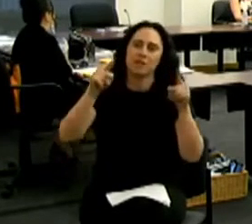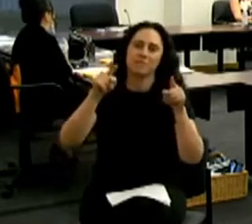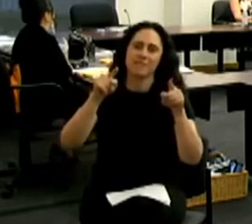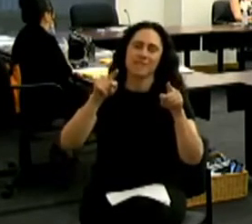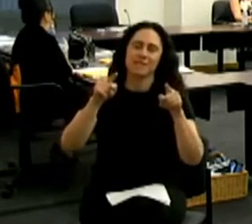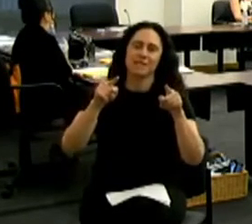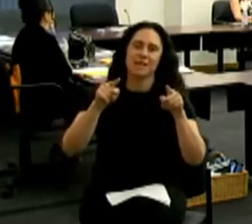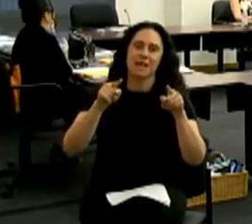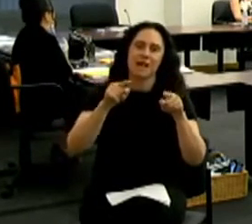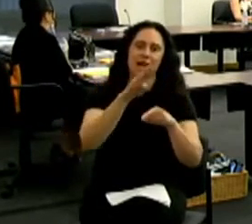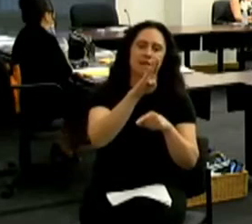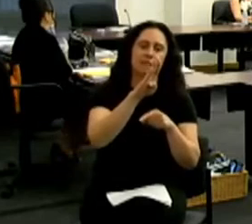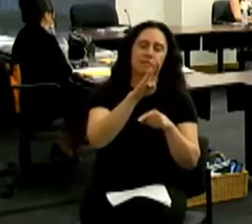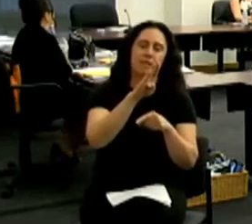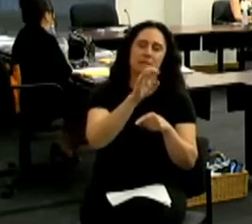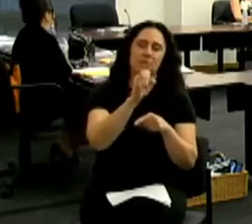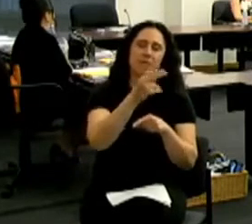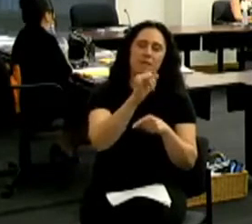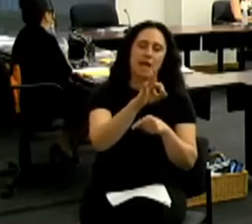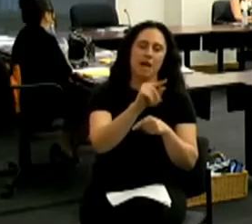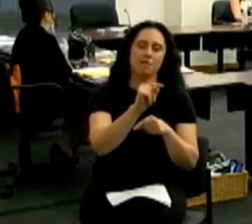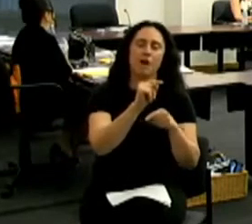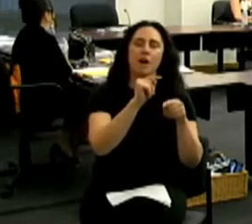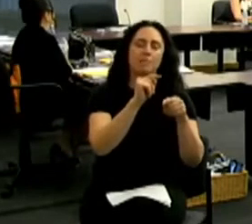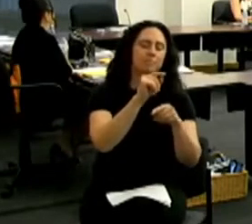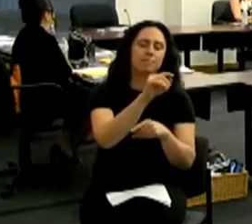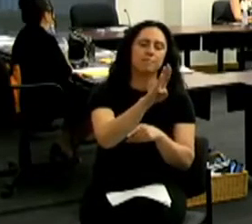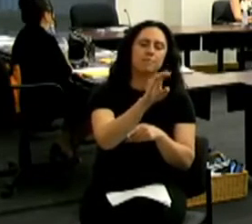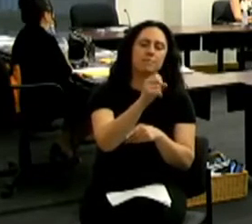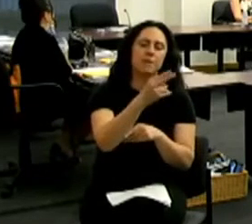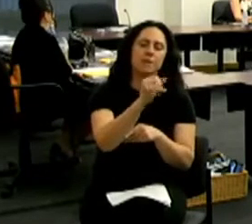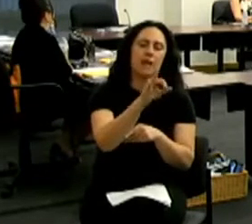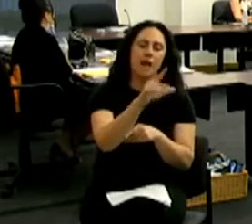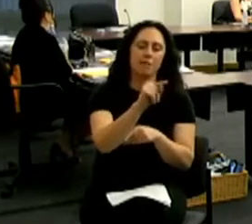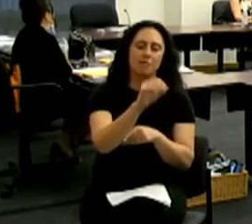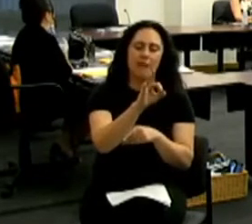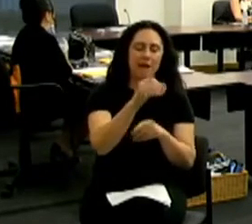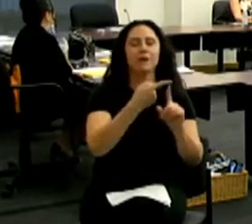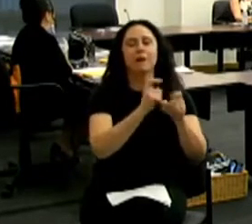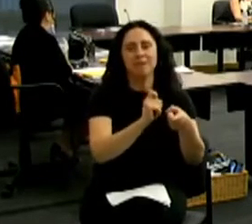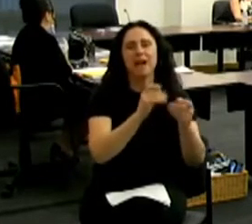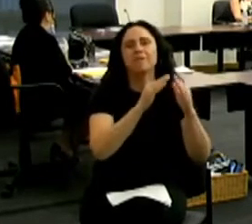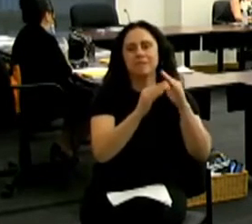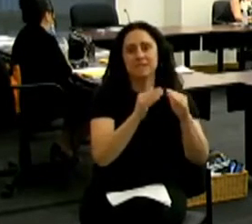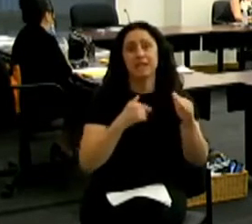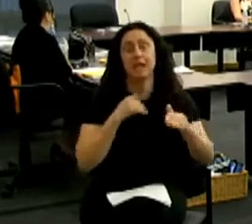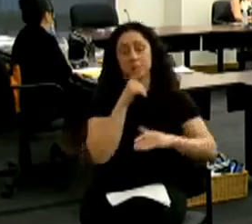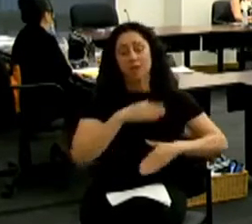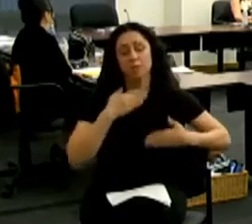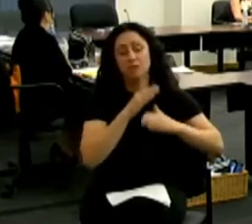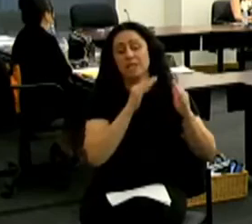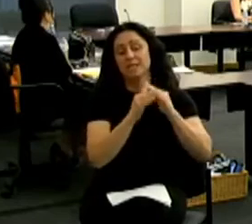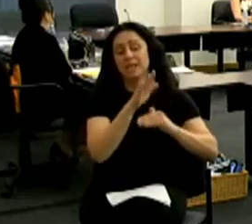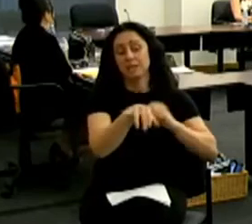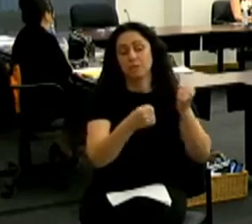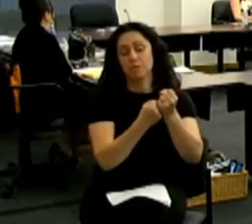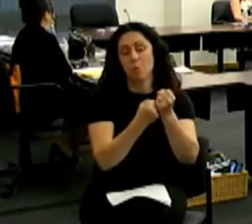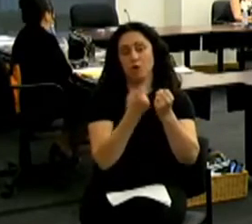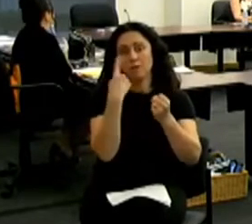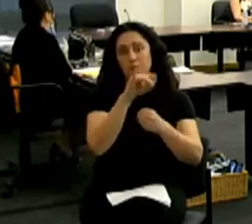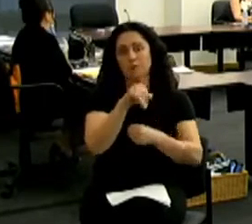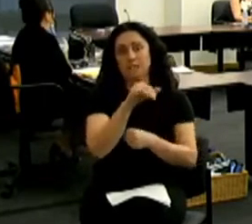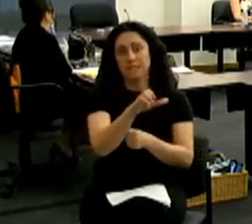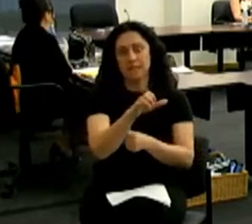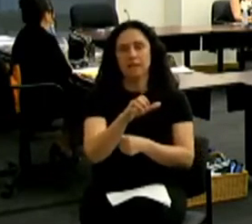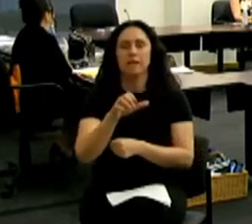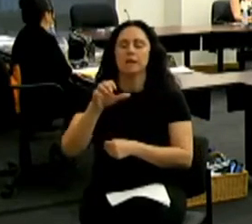behalf of the city. So very humbling, and I appreciate the city's continued support for Joliet Junior College.